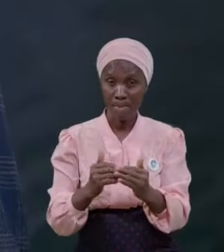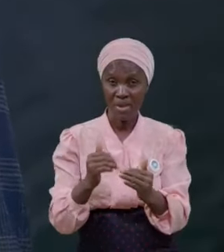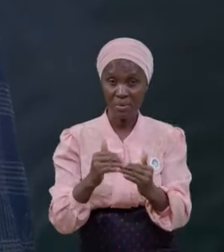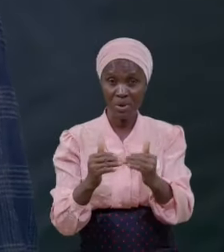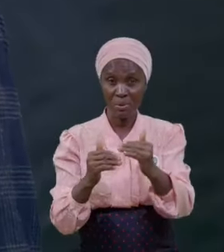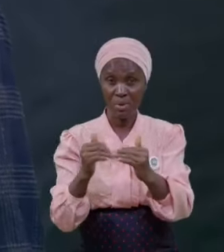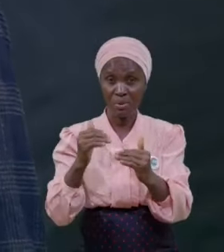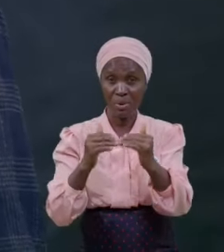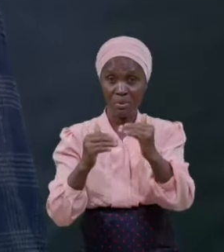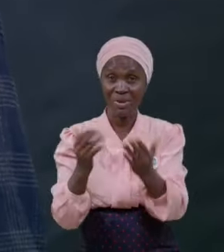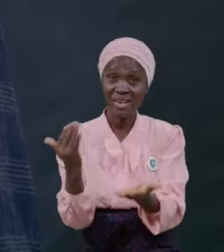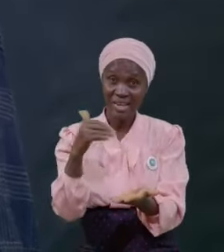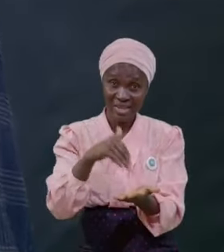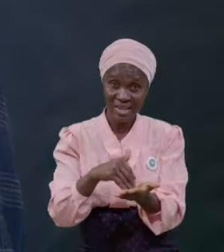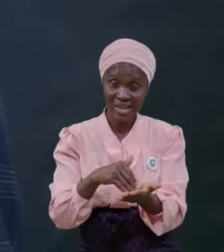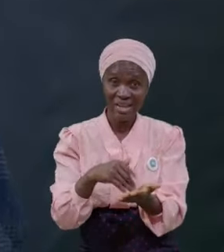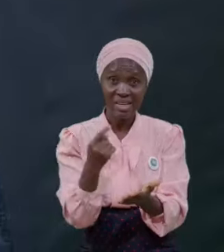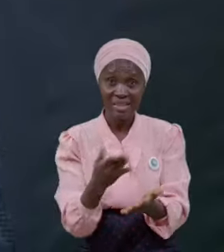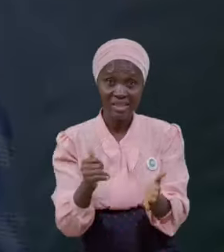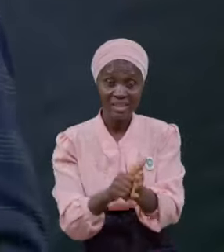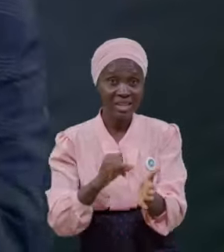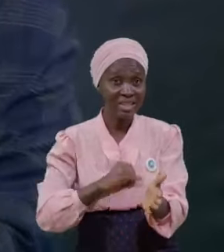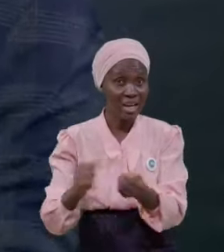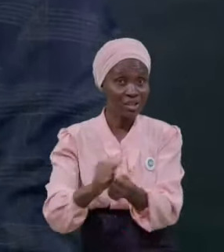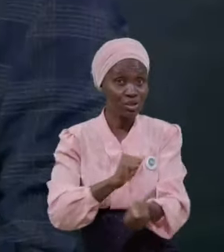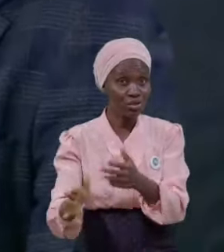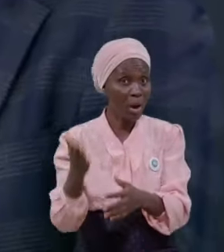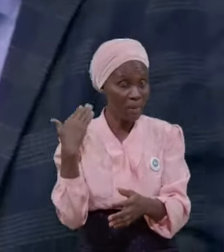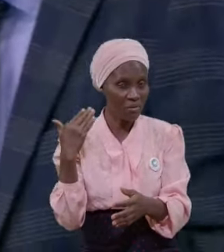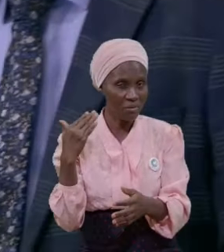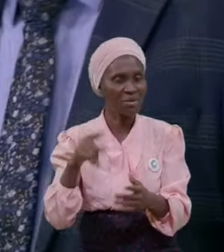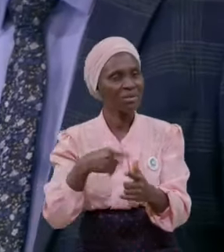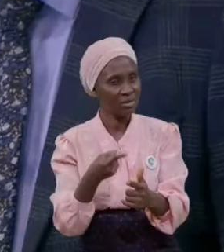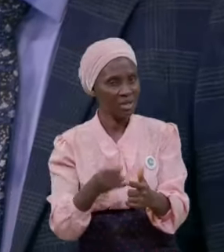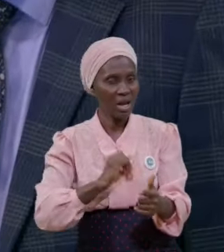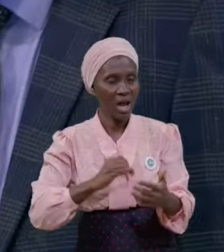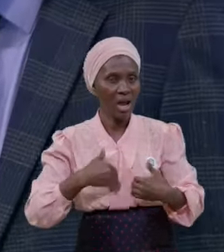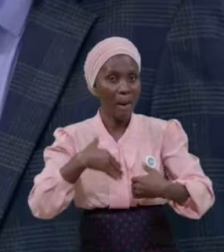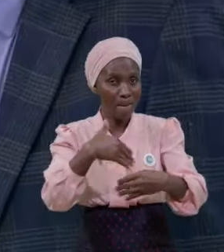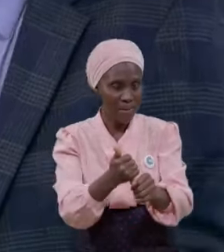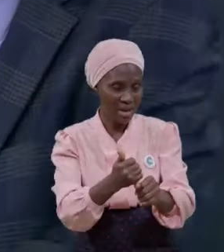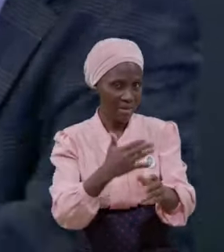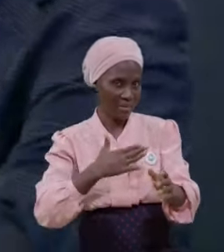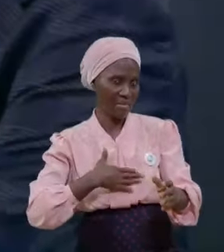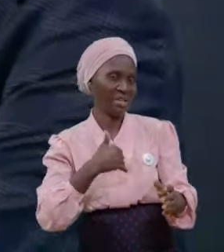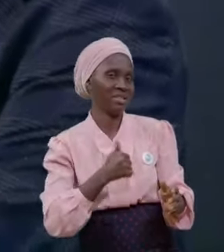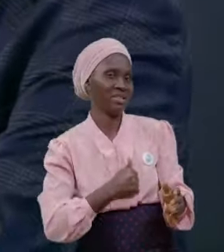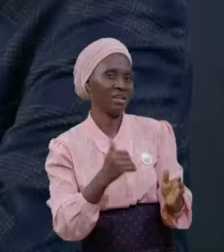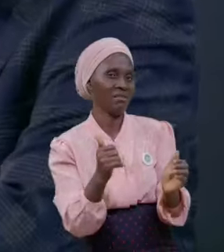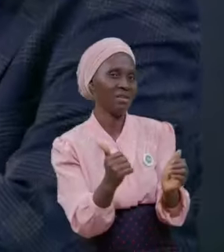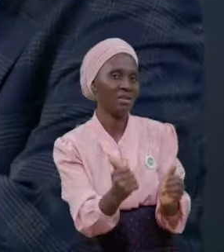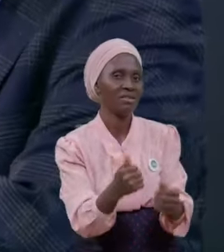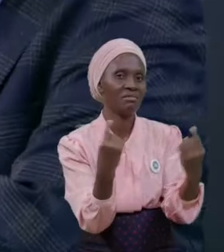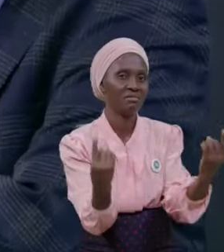make myself a transgressor. You give your life to the Lord here. You forsake